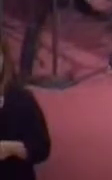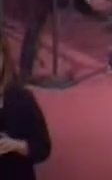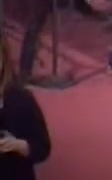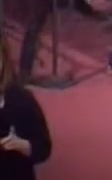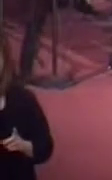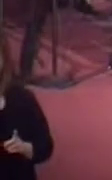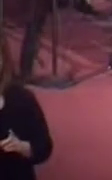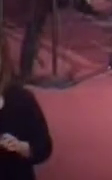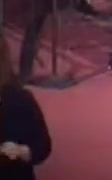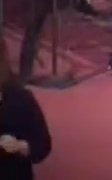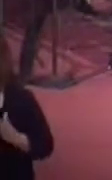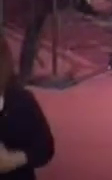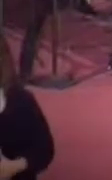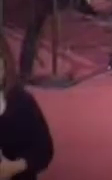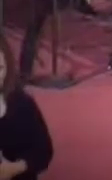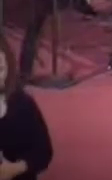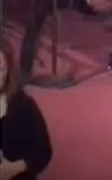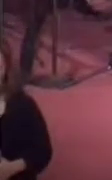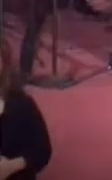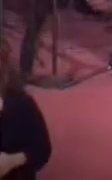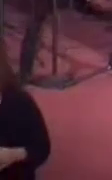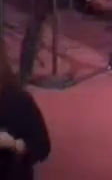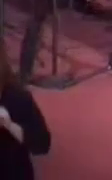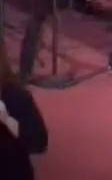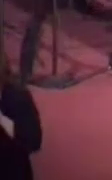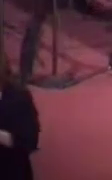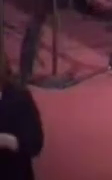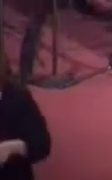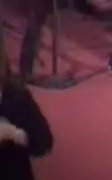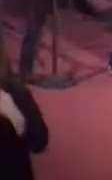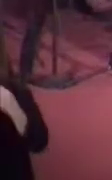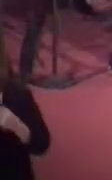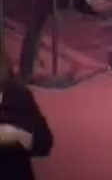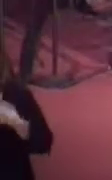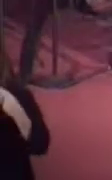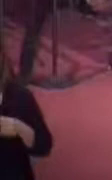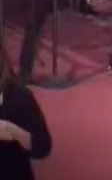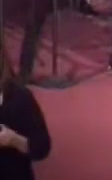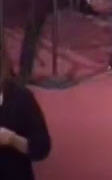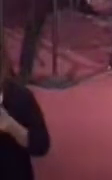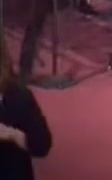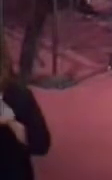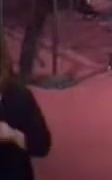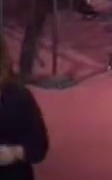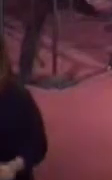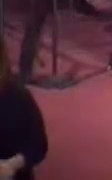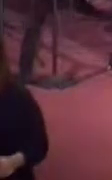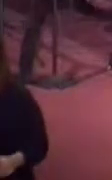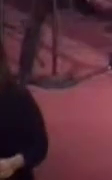to, Christian. And so we should keep on rejoicing. And here's what a lot of people mistake, right? When the